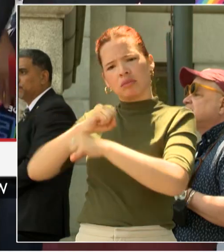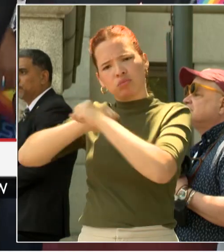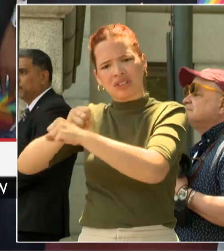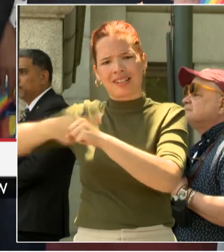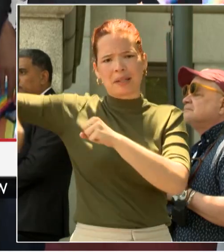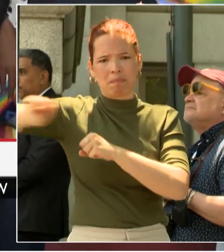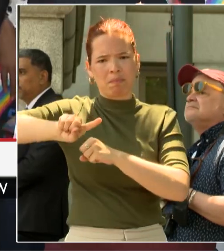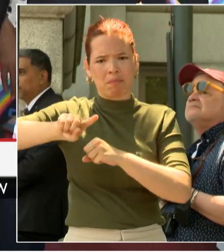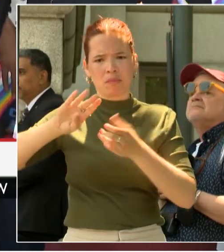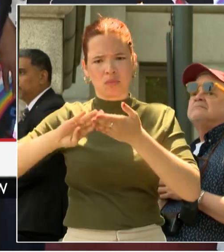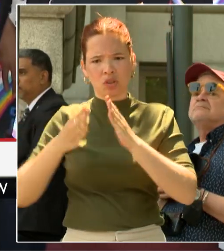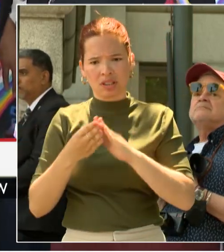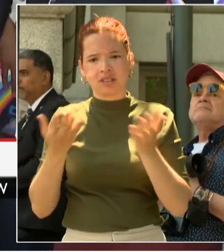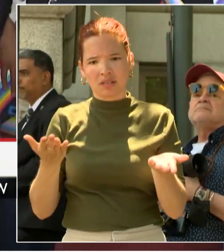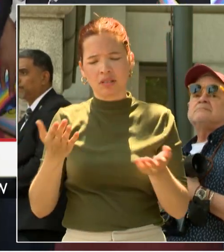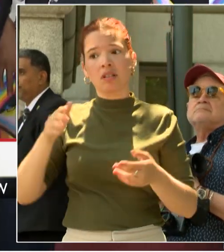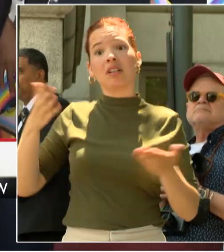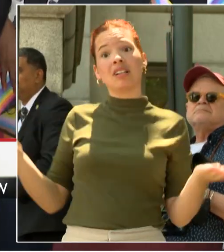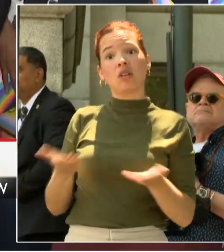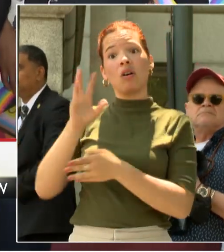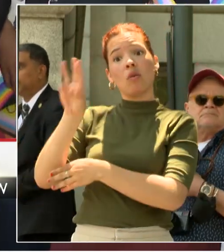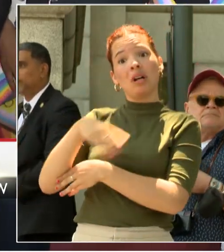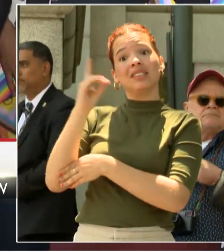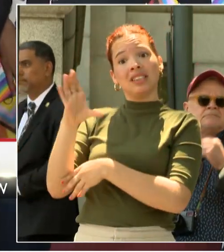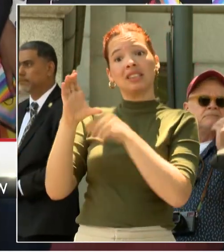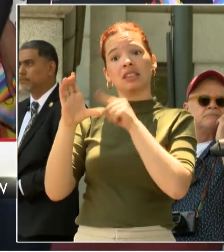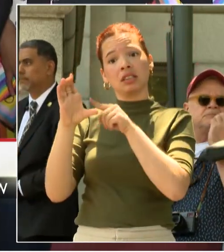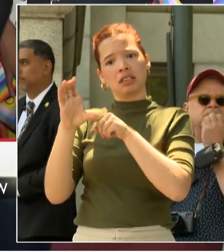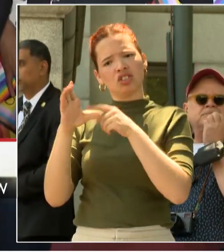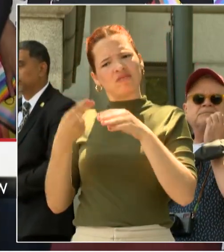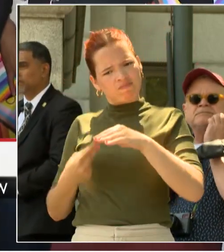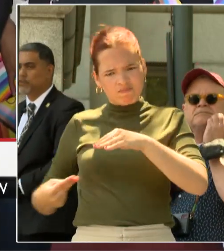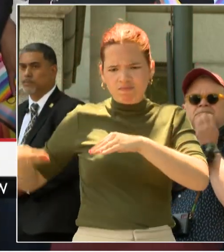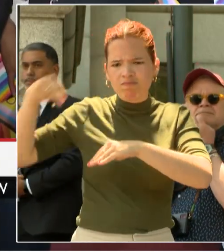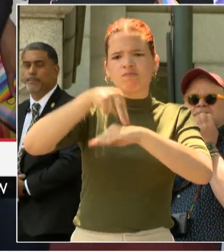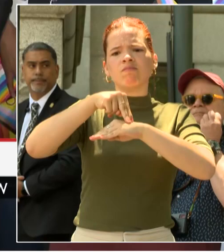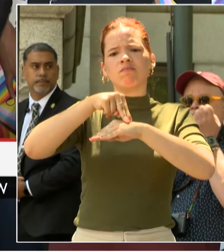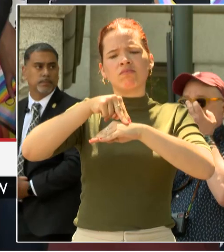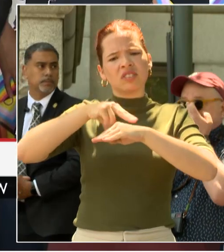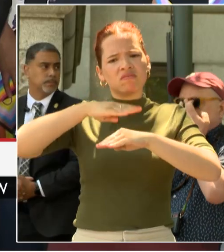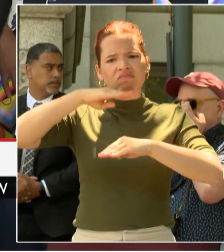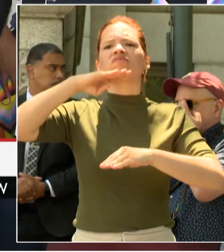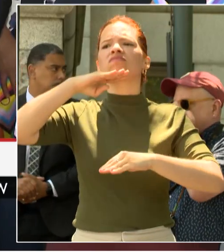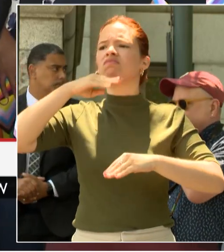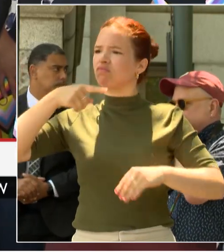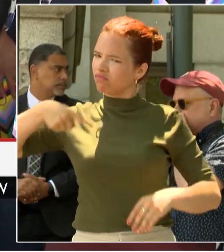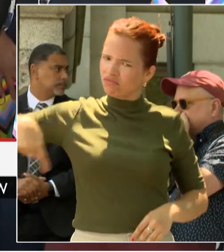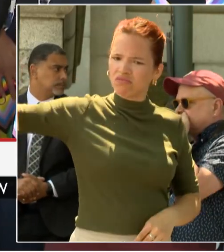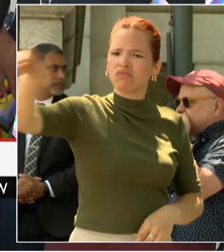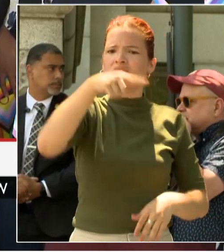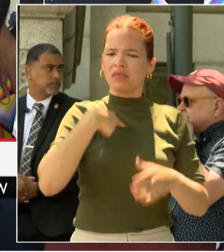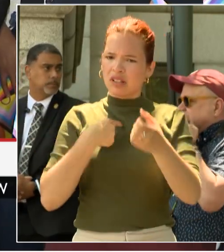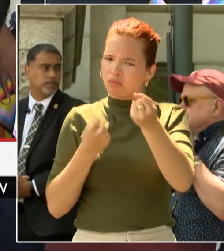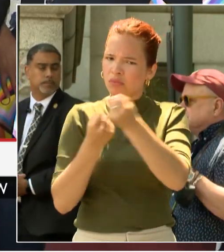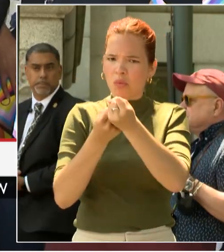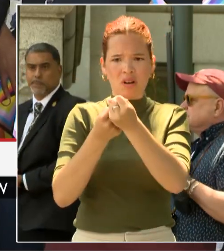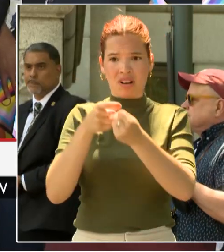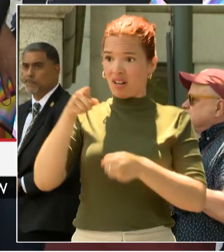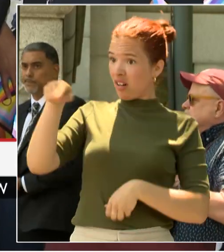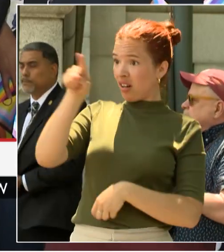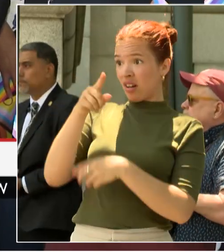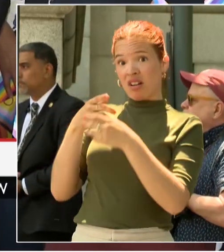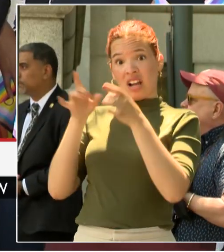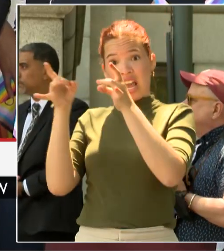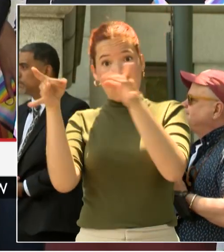the District of Columbia stands tall and refuses to succumb to forces of discrimination. Instead,